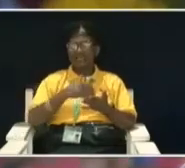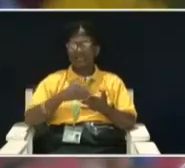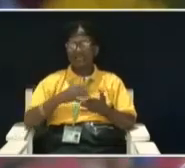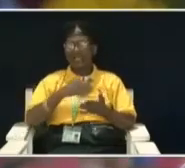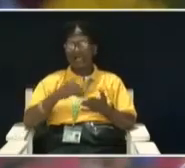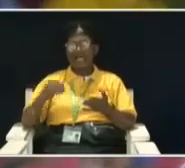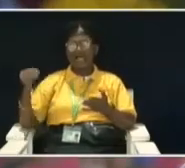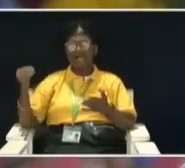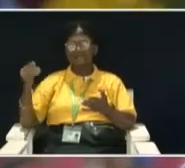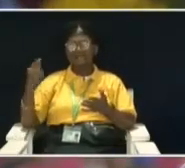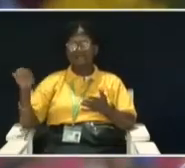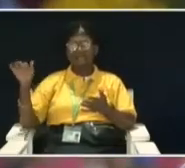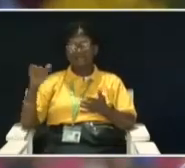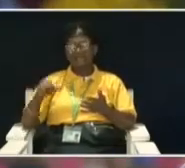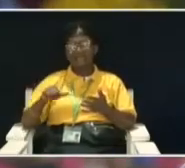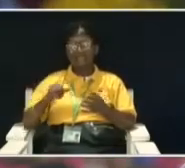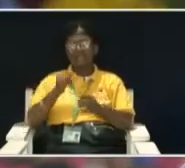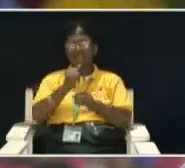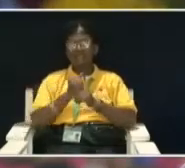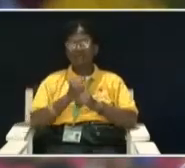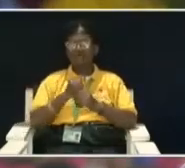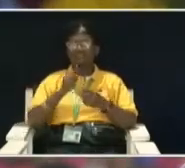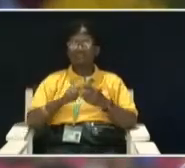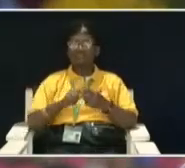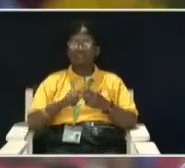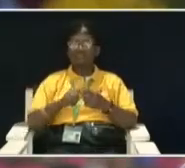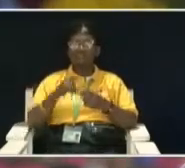And then they got to the children of a particular